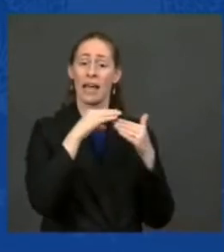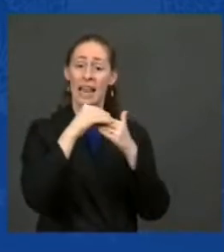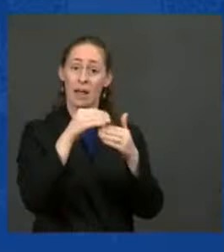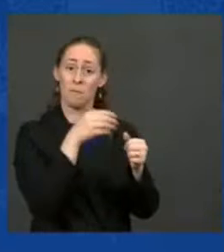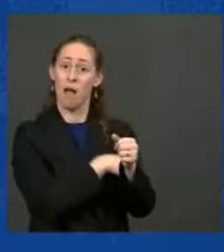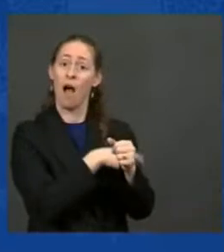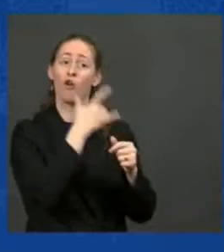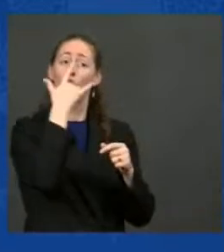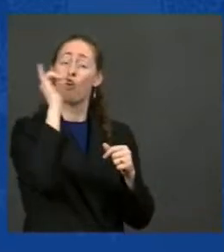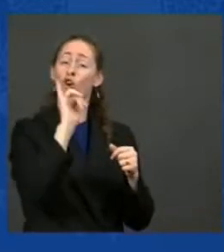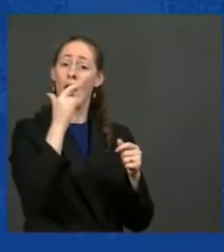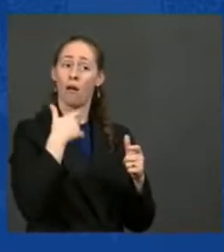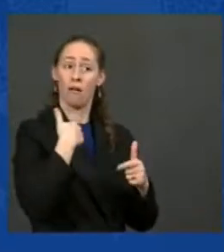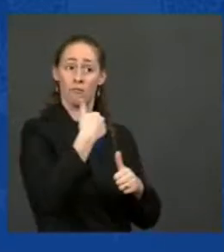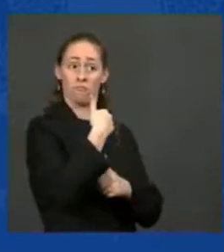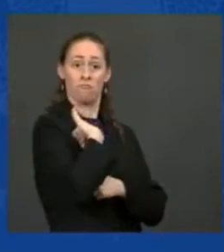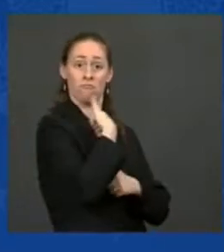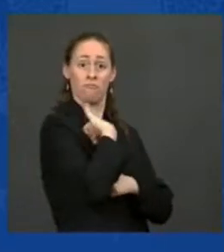of our power.